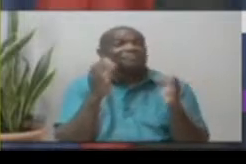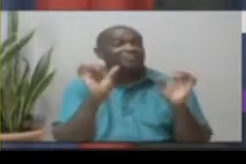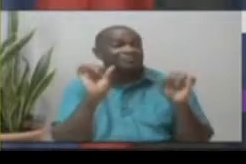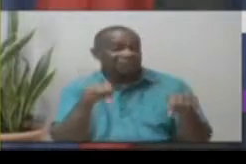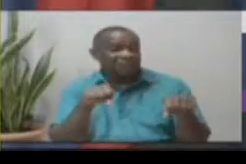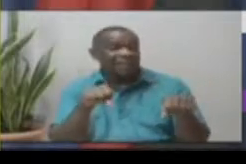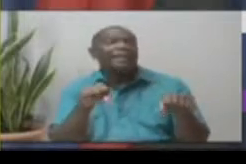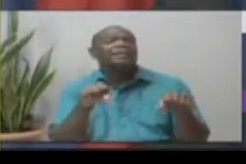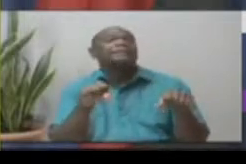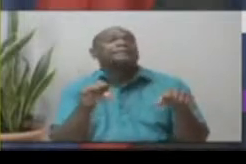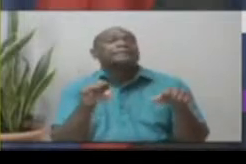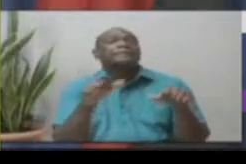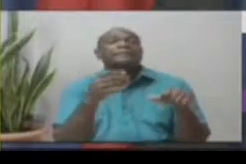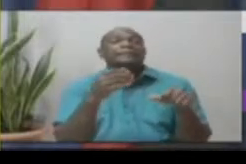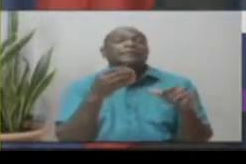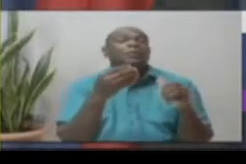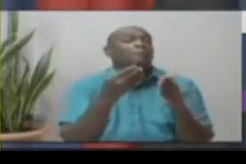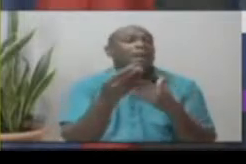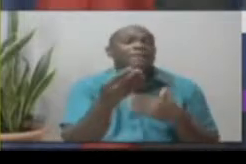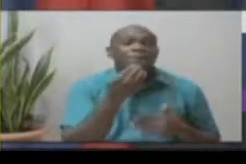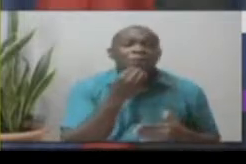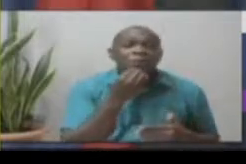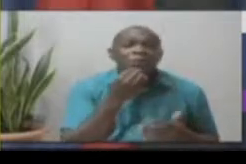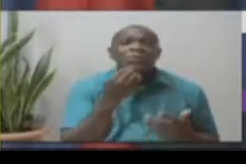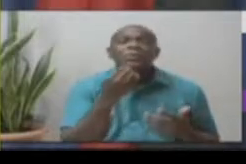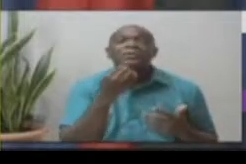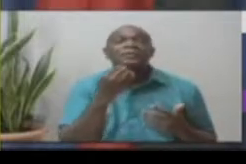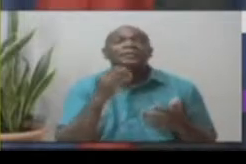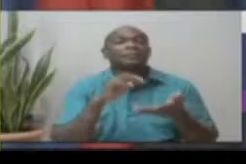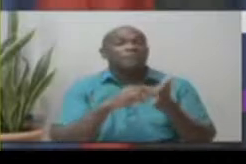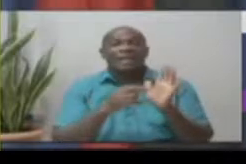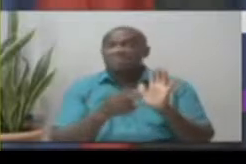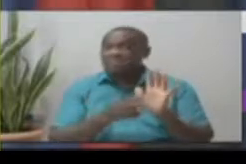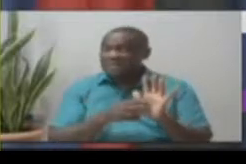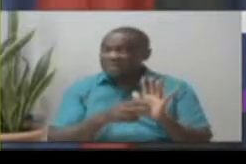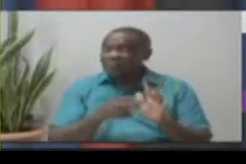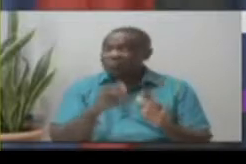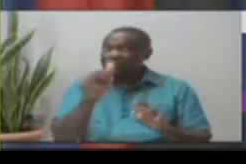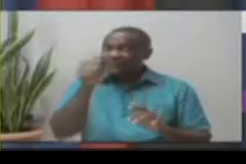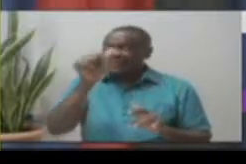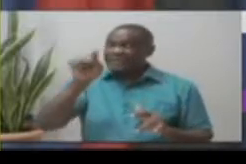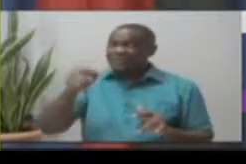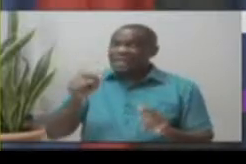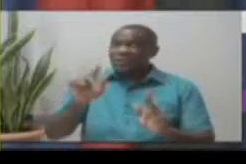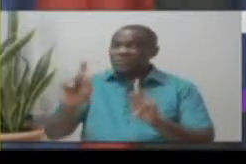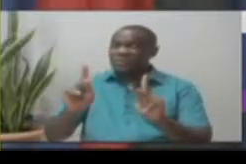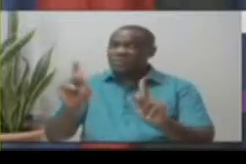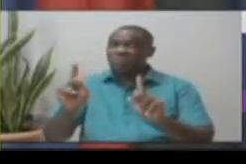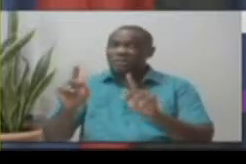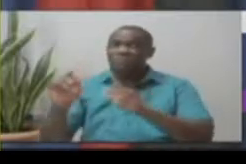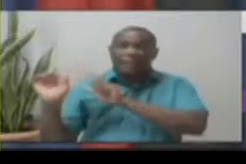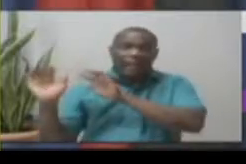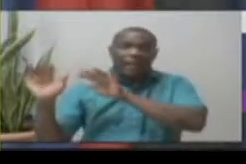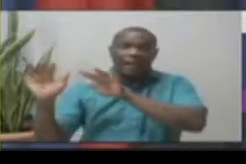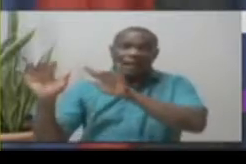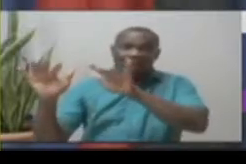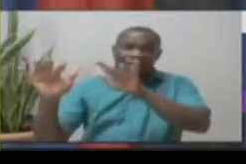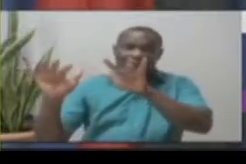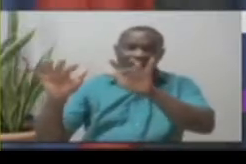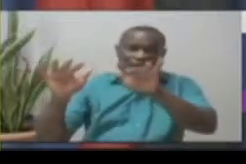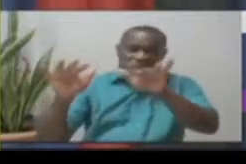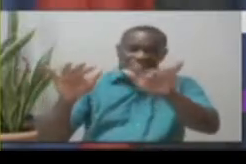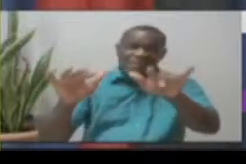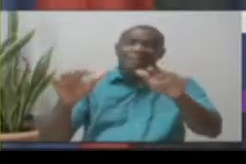again, and you add that to the construction workers, and you'd see that we are, in fact, exposing more and more